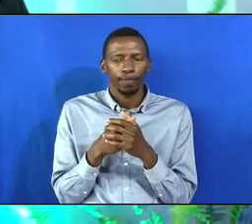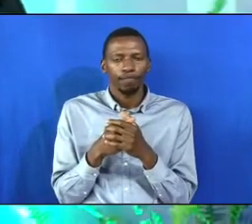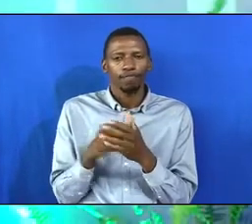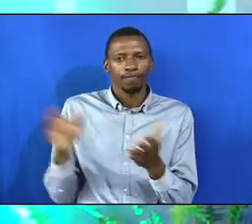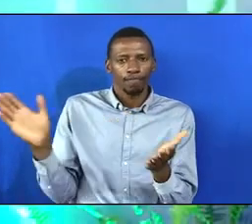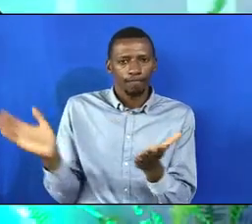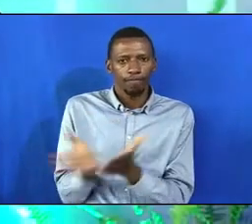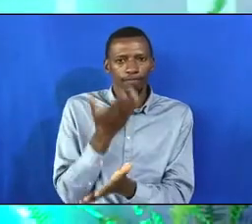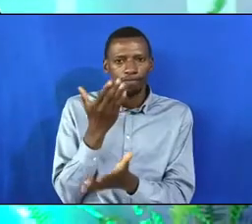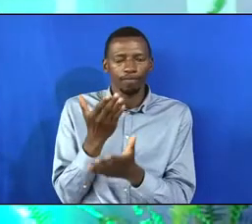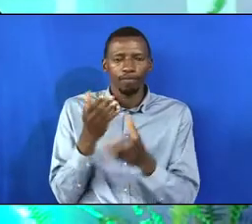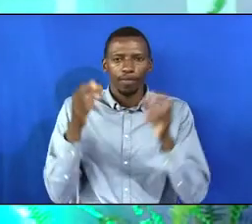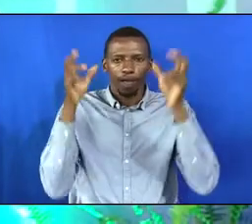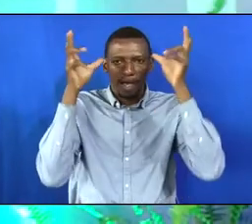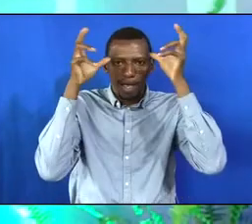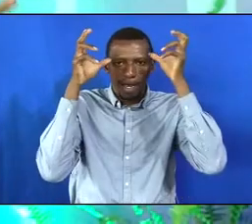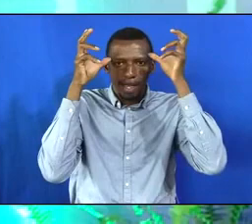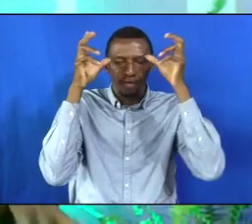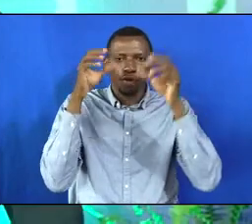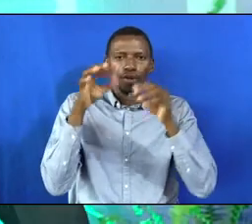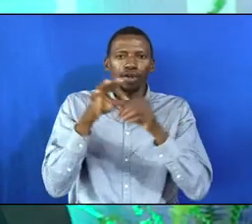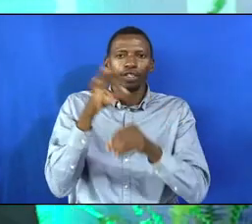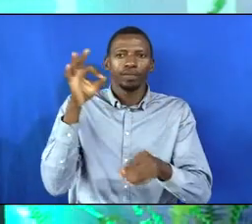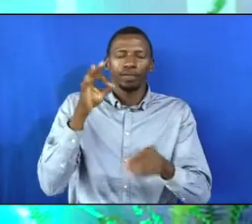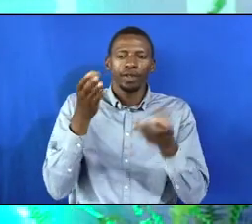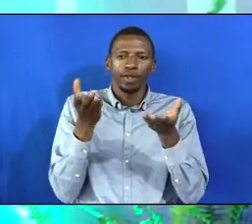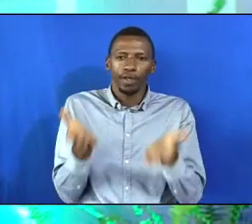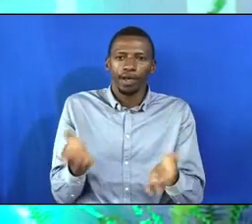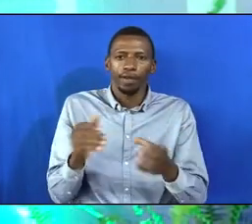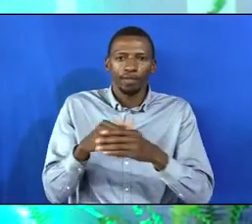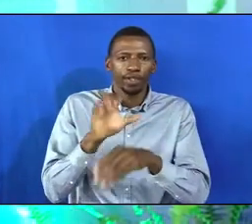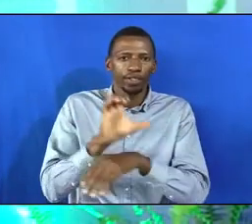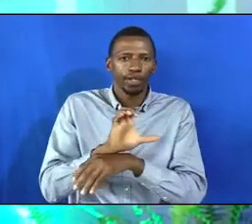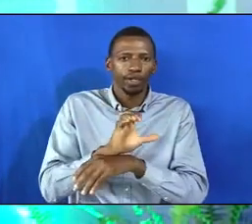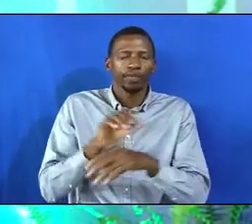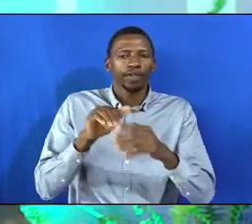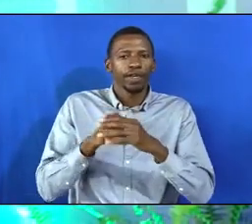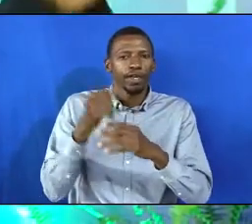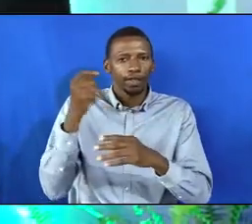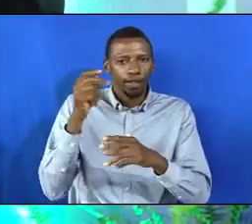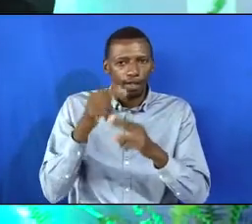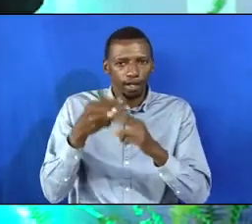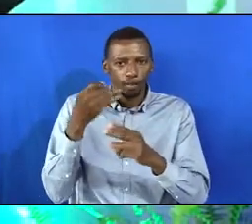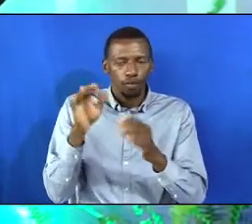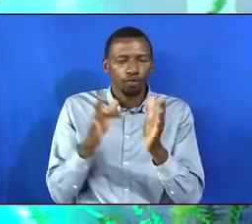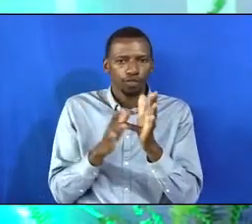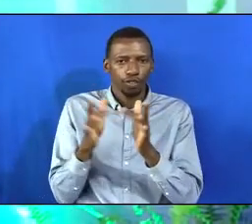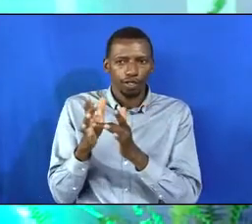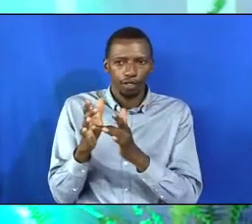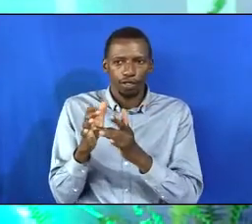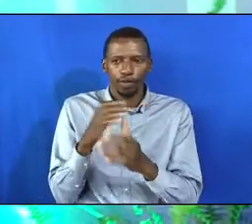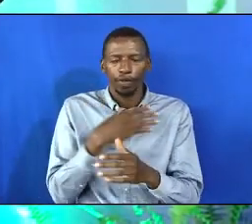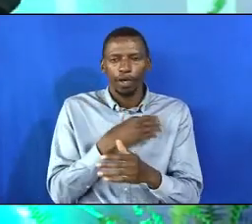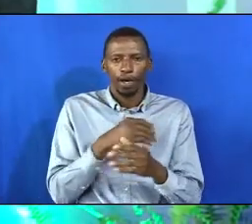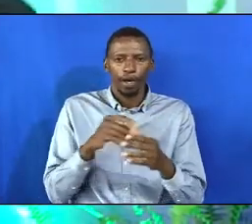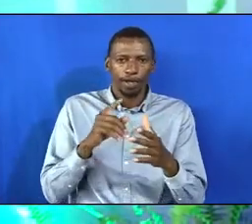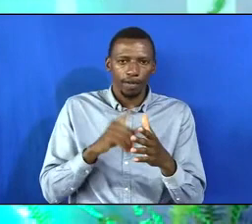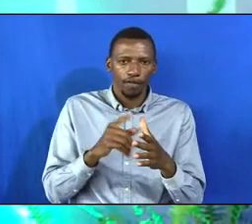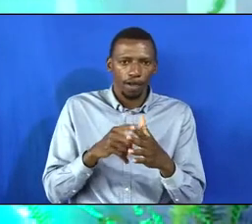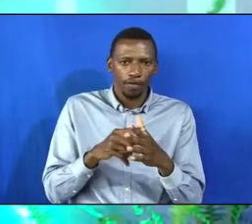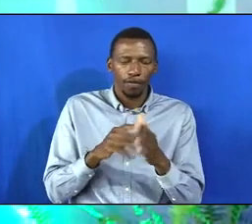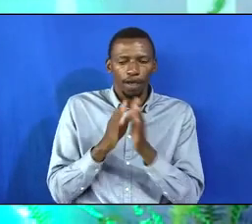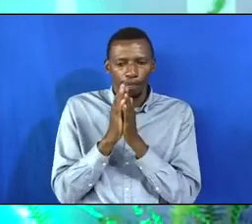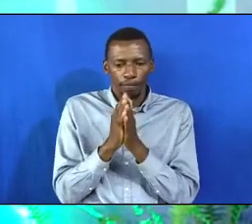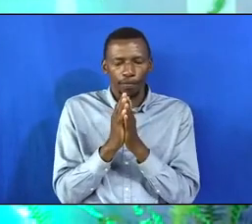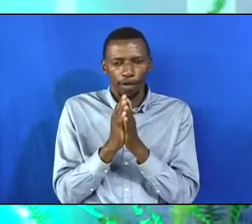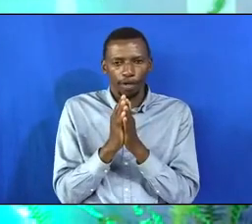cast out demonic forces and agencies from our midst in the name of Jesus, and I pray against all